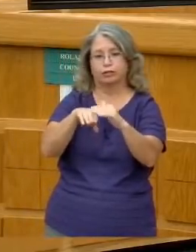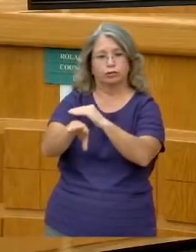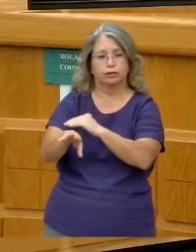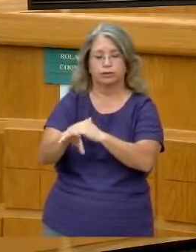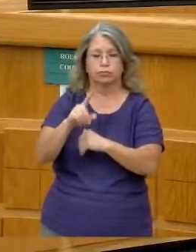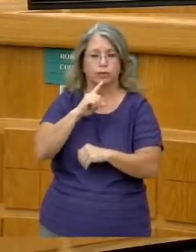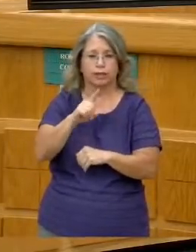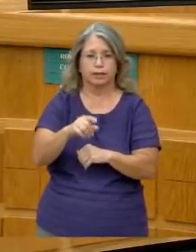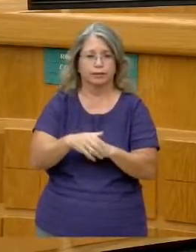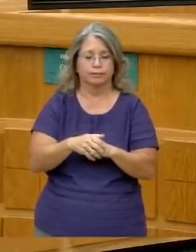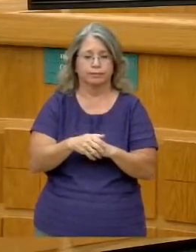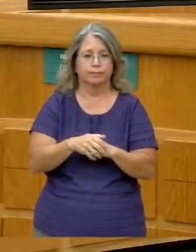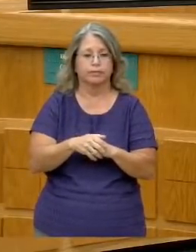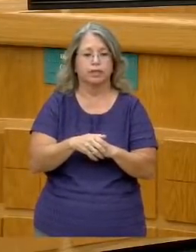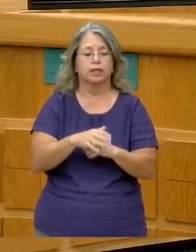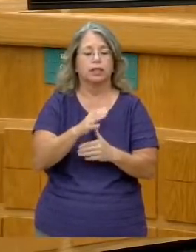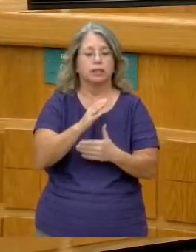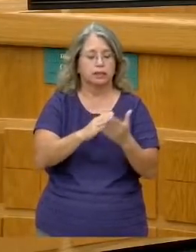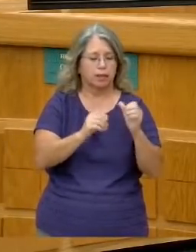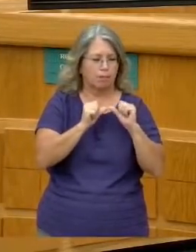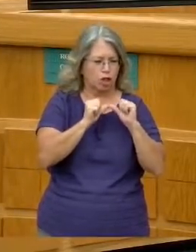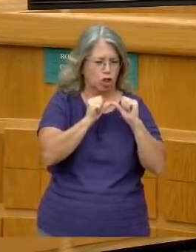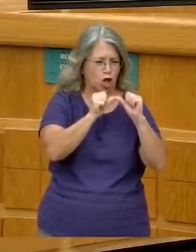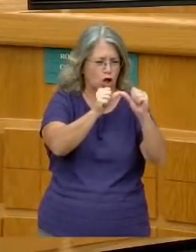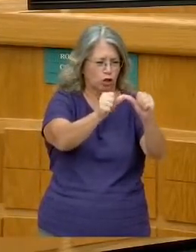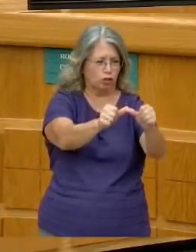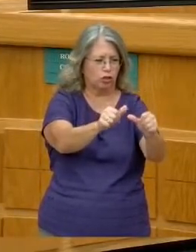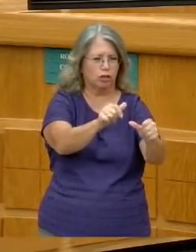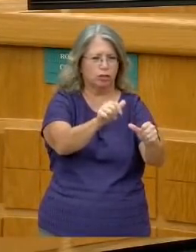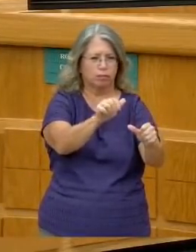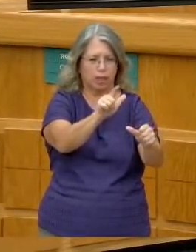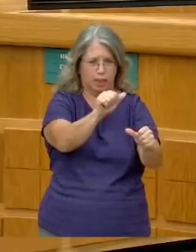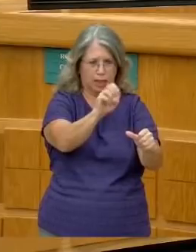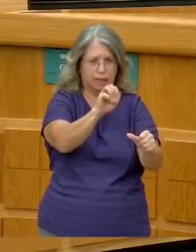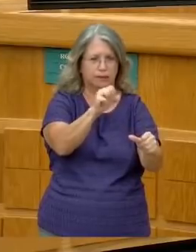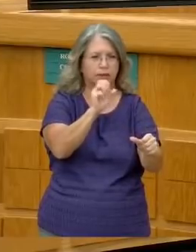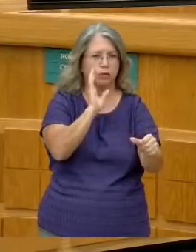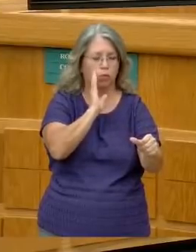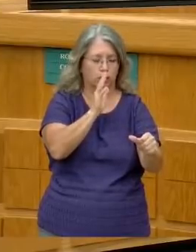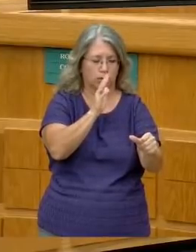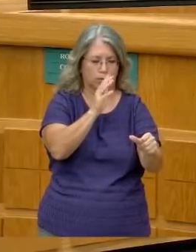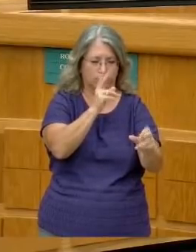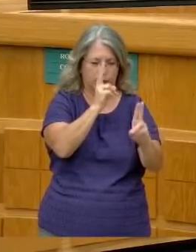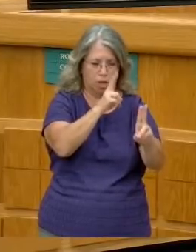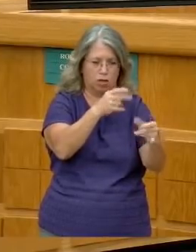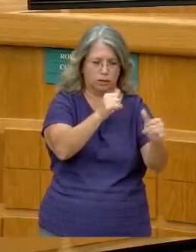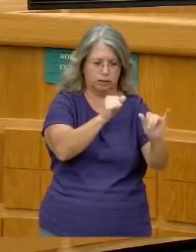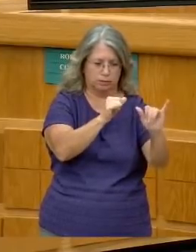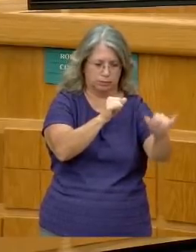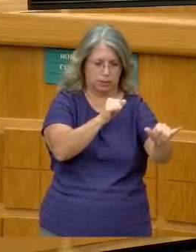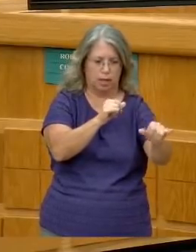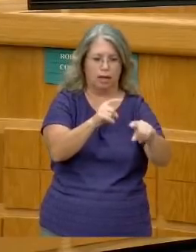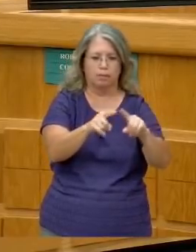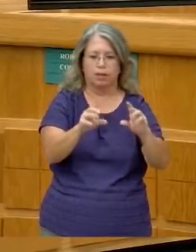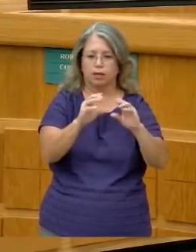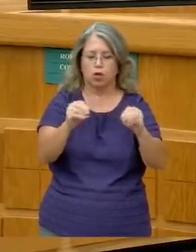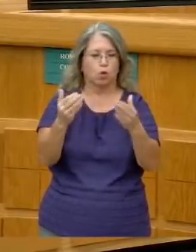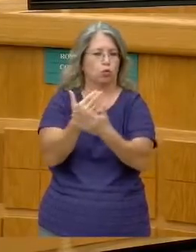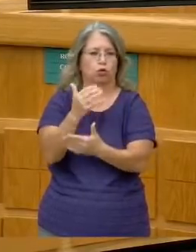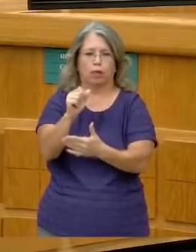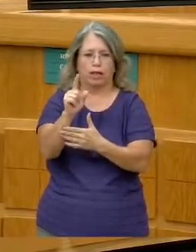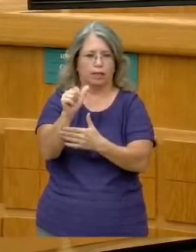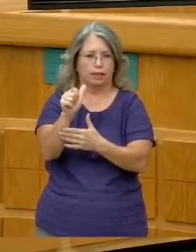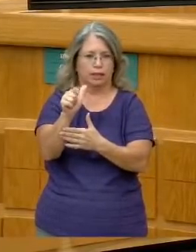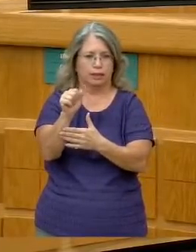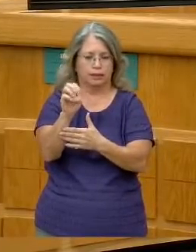long-term leases. Those will be honored, but no new leases for overnight camping or week camping. And then some of you